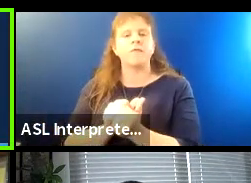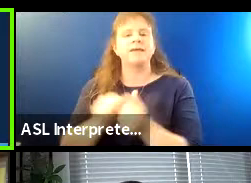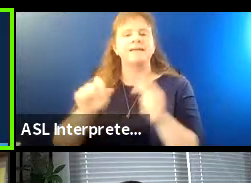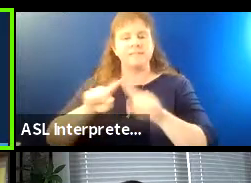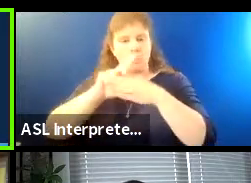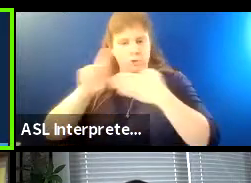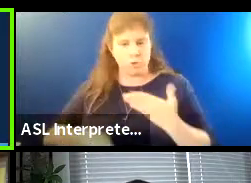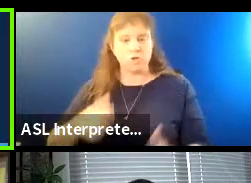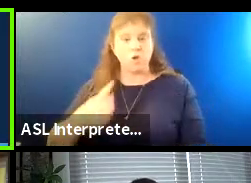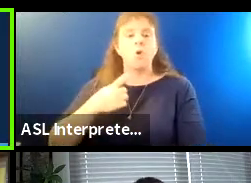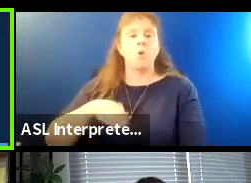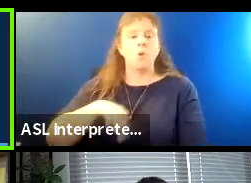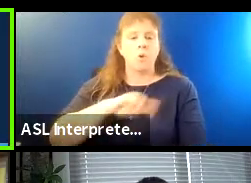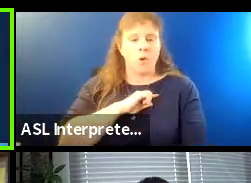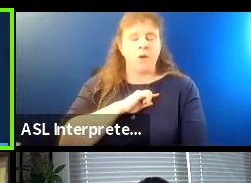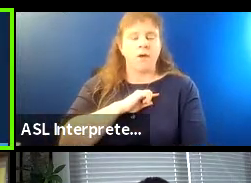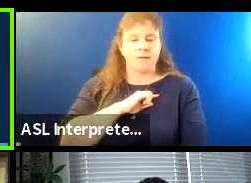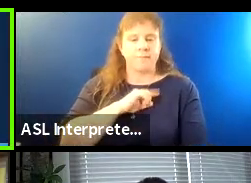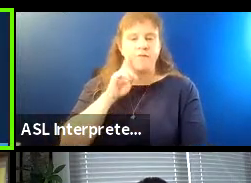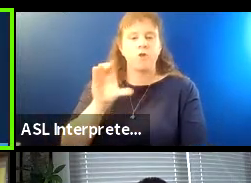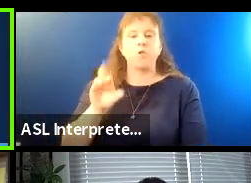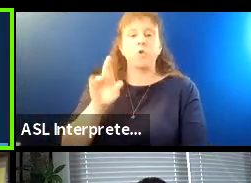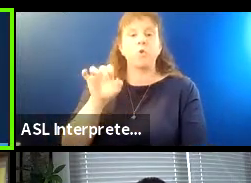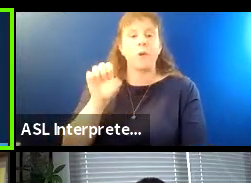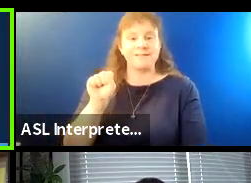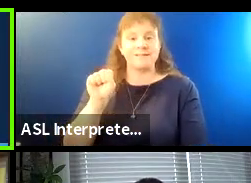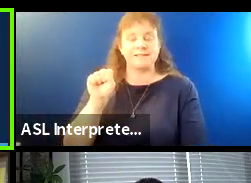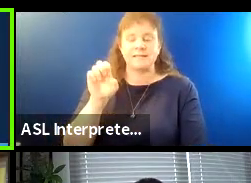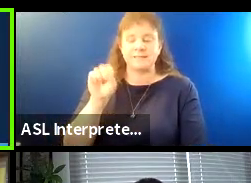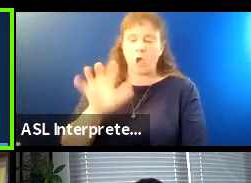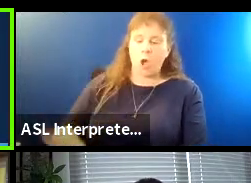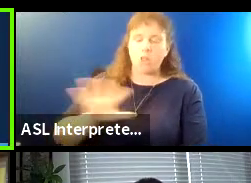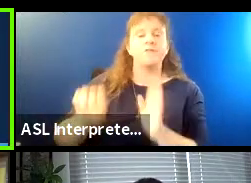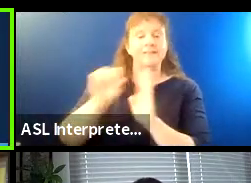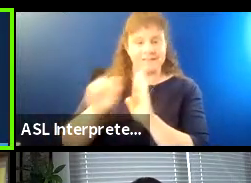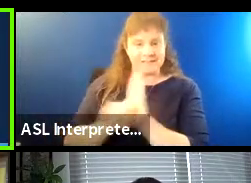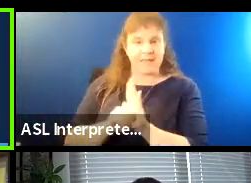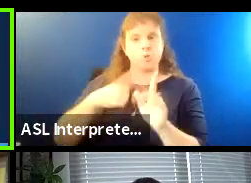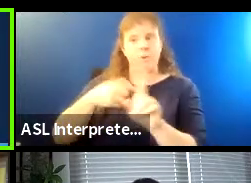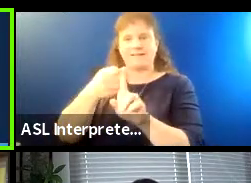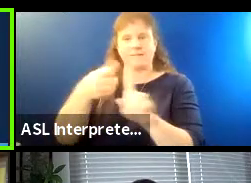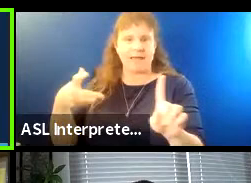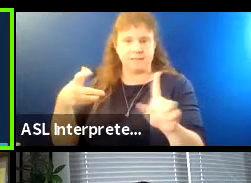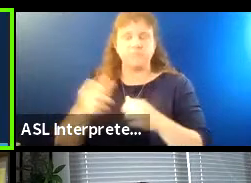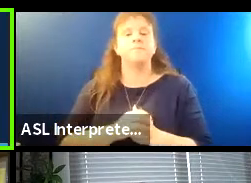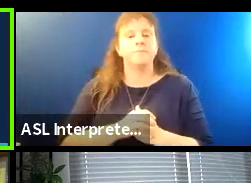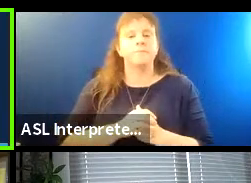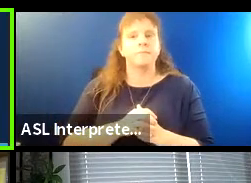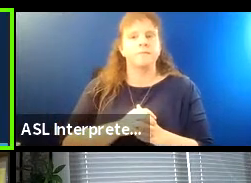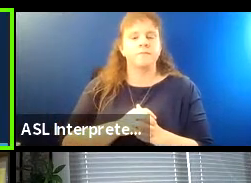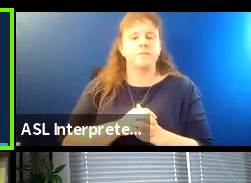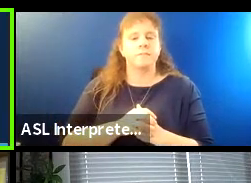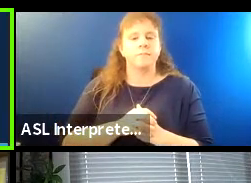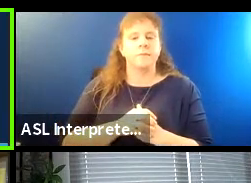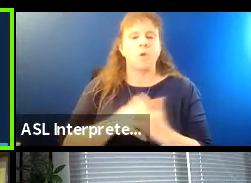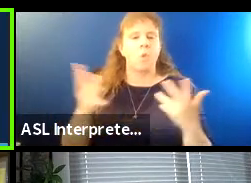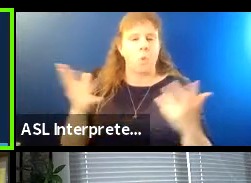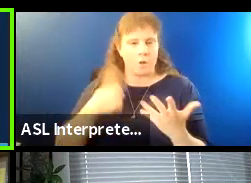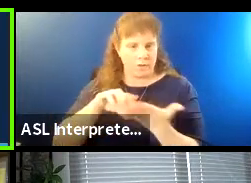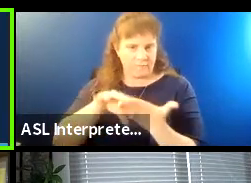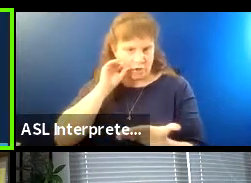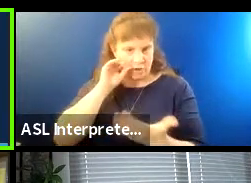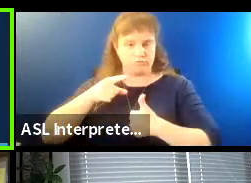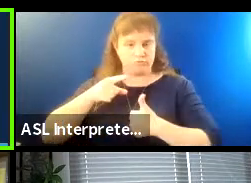robustly respond to crisis statewide and at the state level. The bottom line for us in terms of lessons learned are threefold. One, we